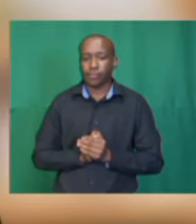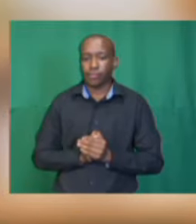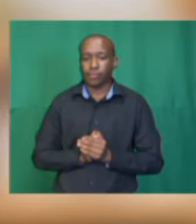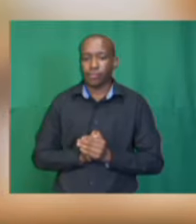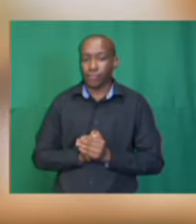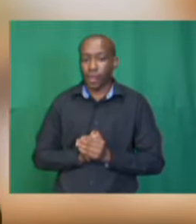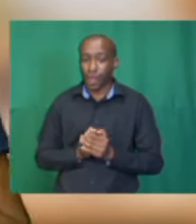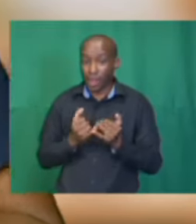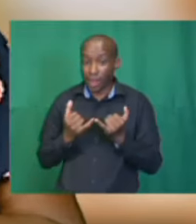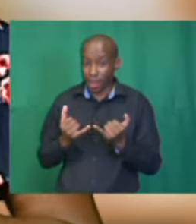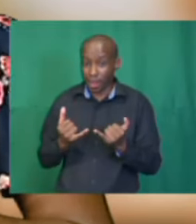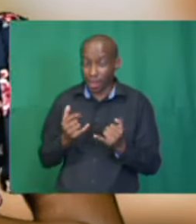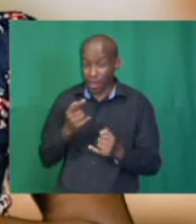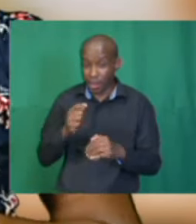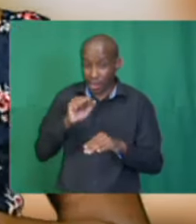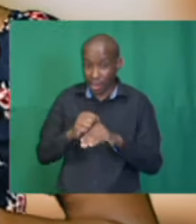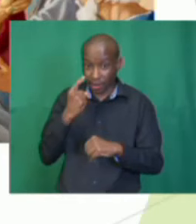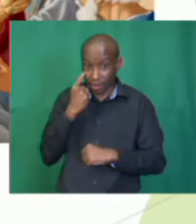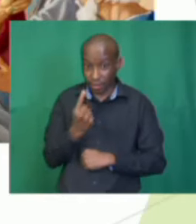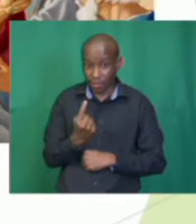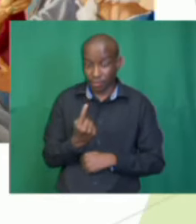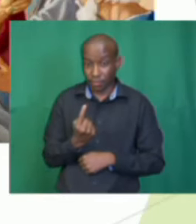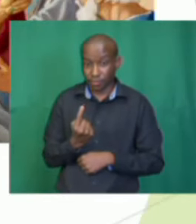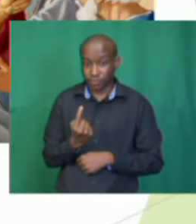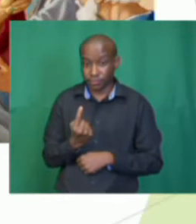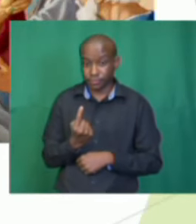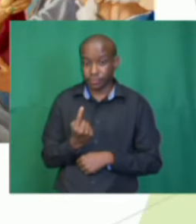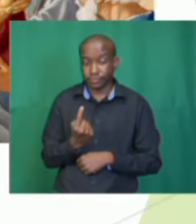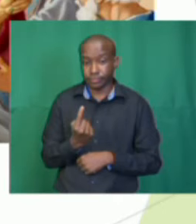We can see in this